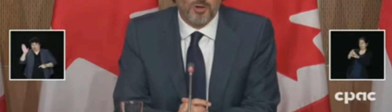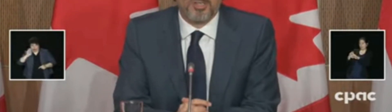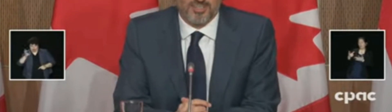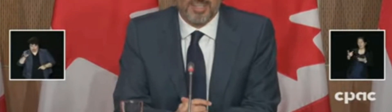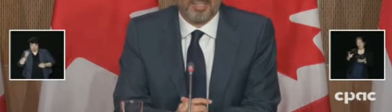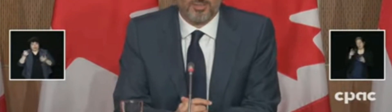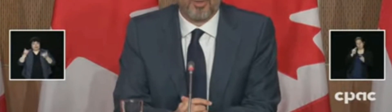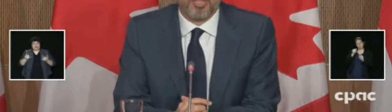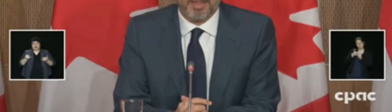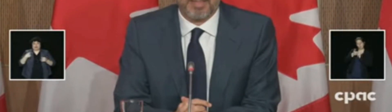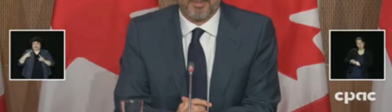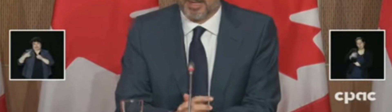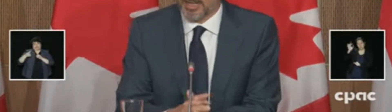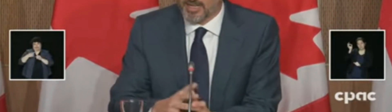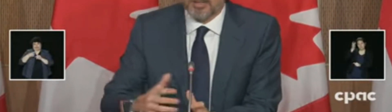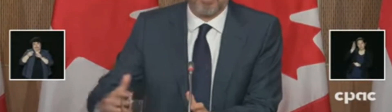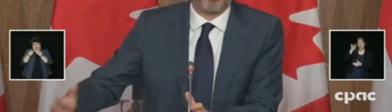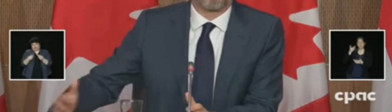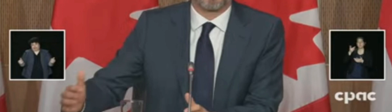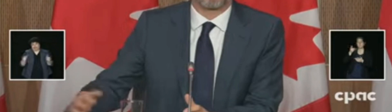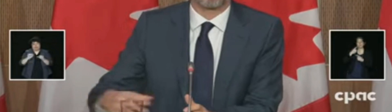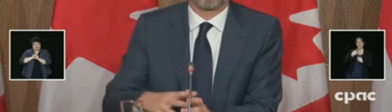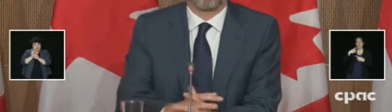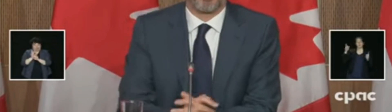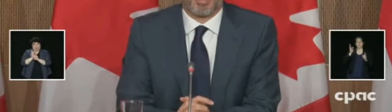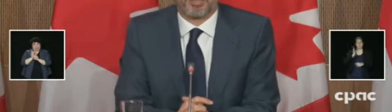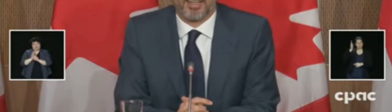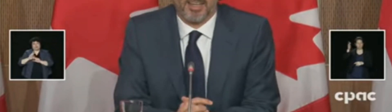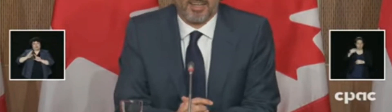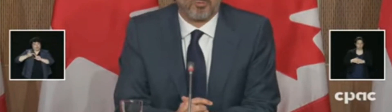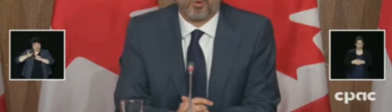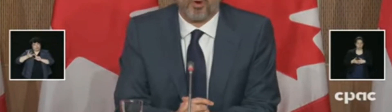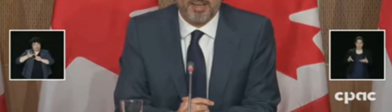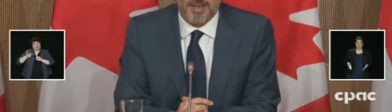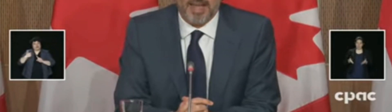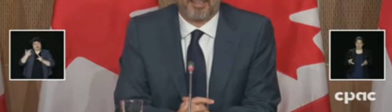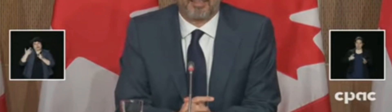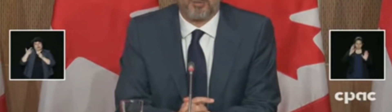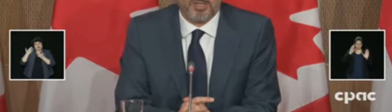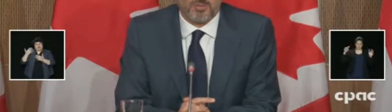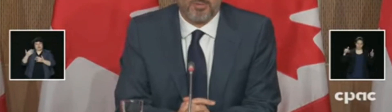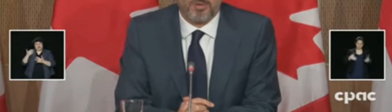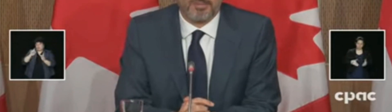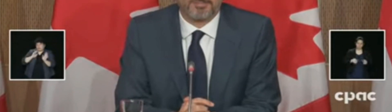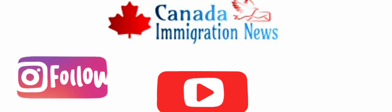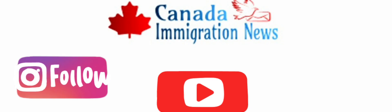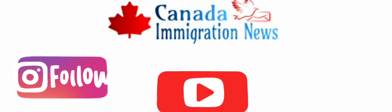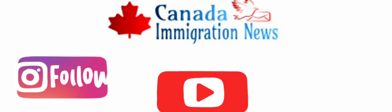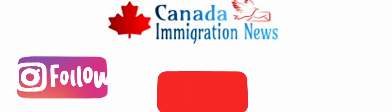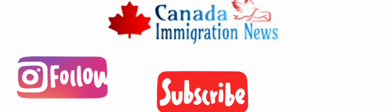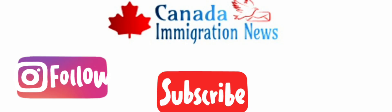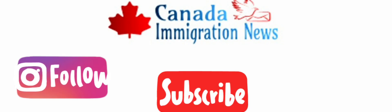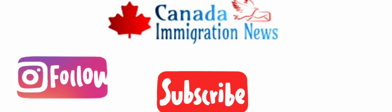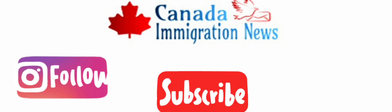we're focused on getting through this pandemic and being prepared to come roaring back once we're through it.